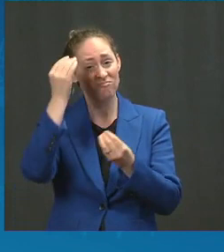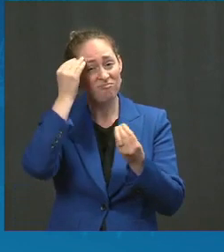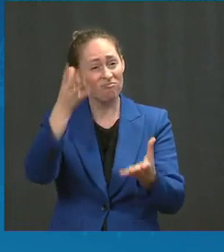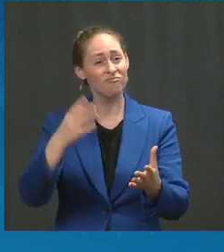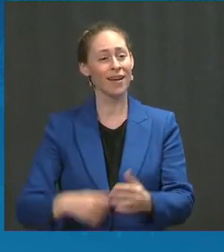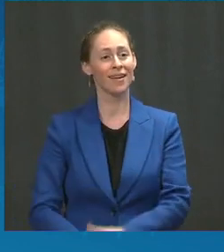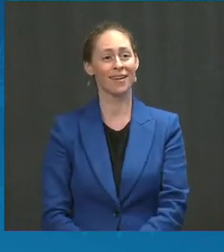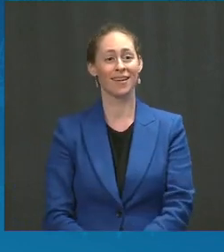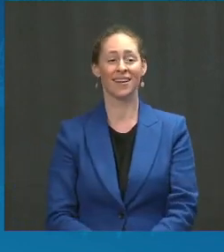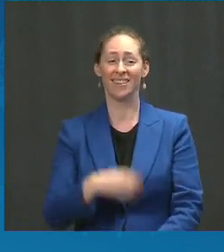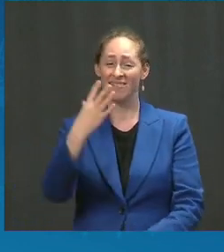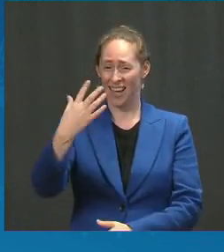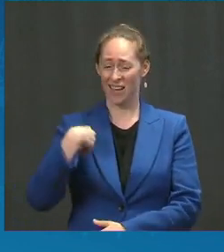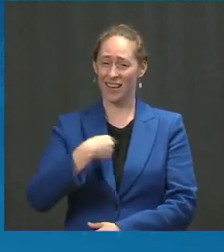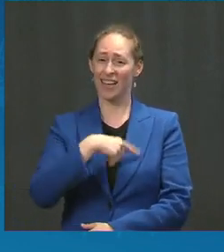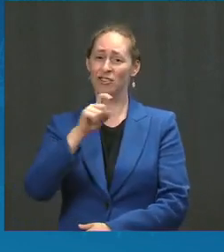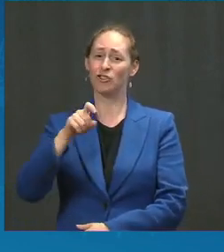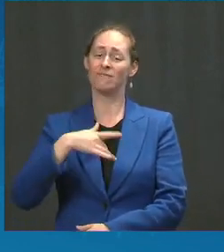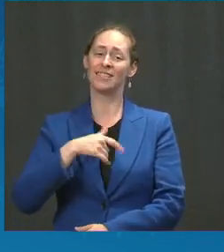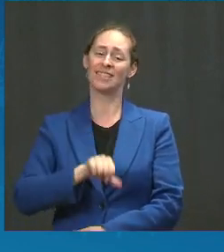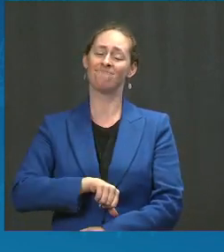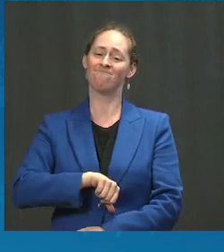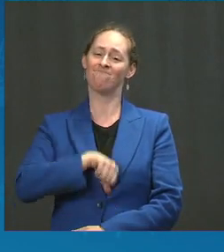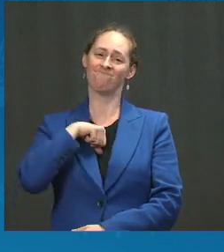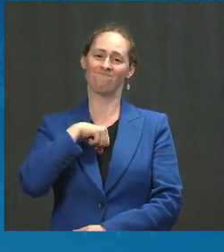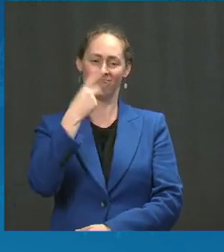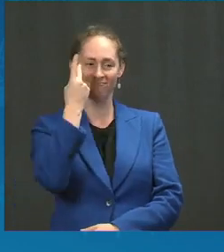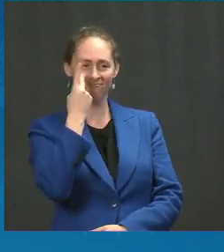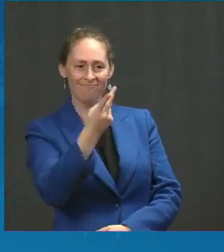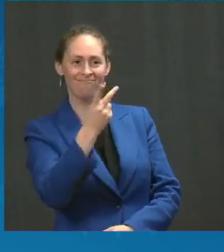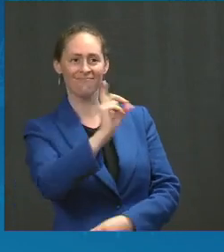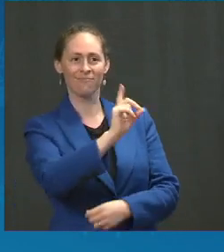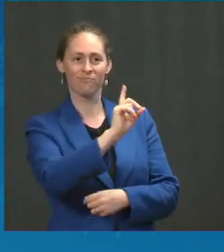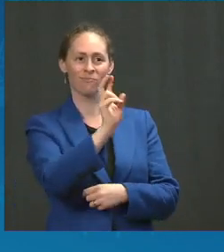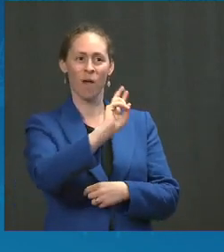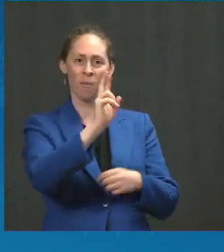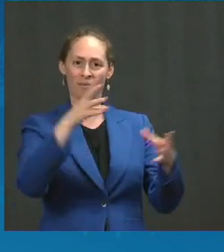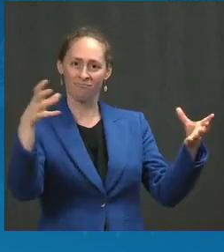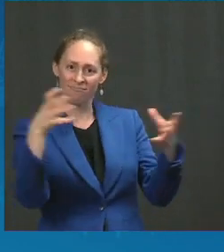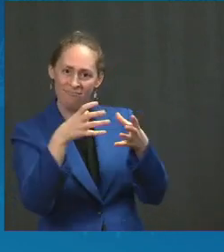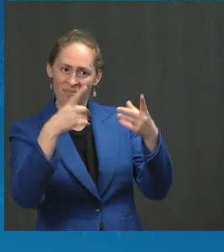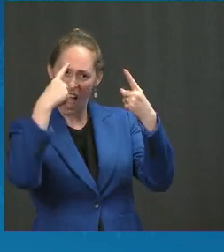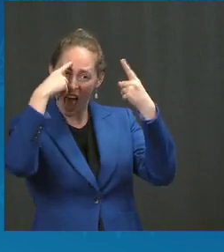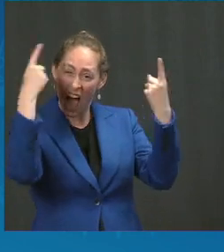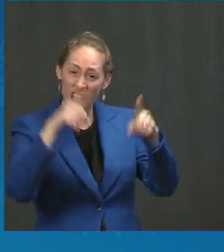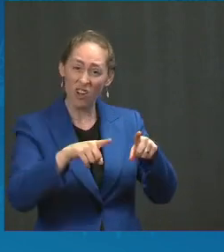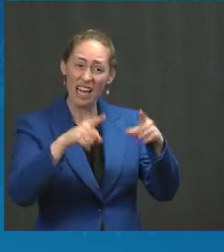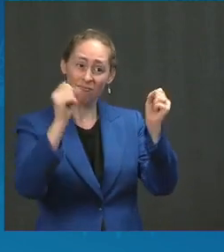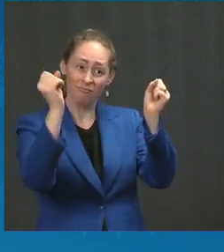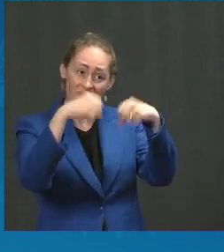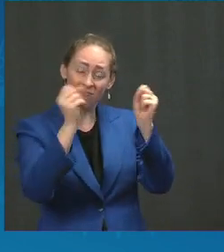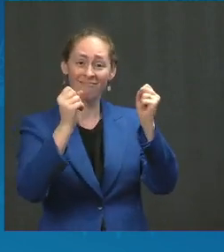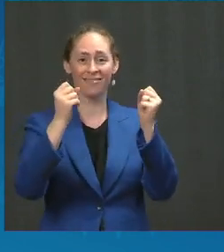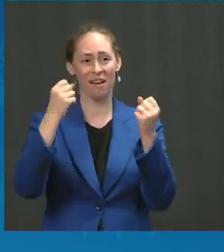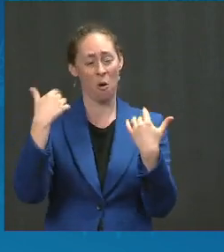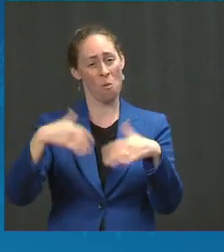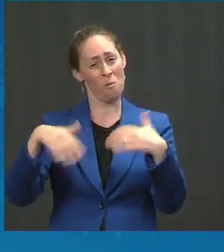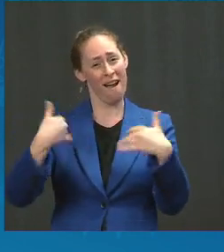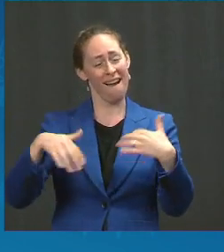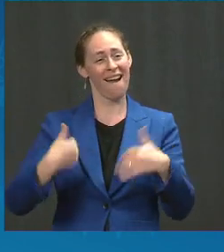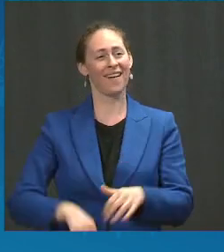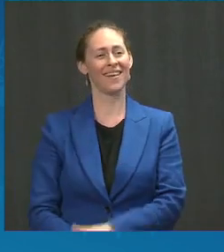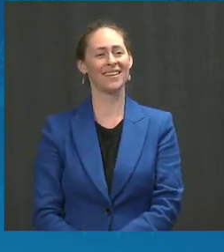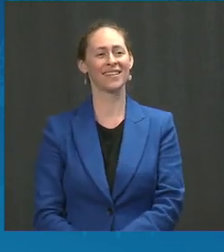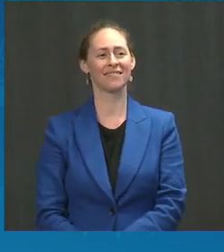a bipartisan deal, because I don't need to tell you all, small businesses, the contribution they